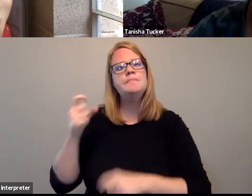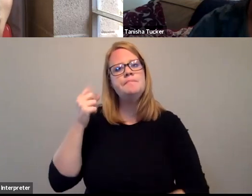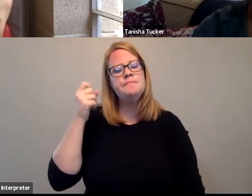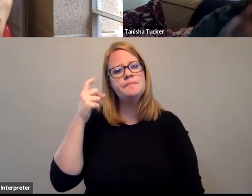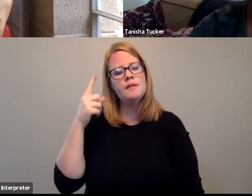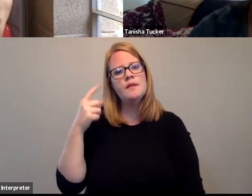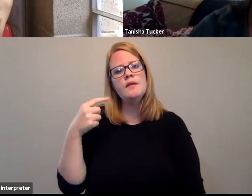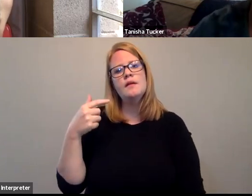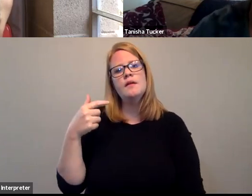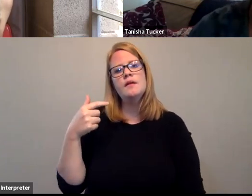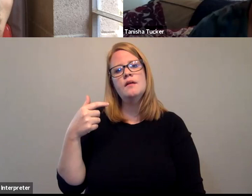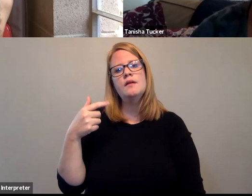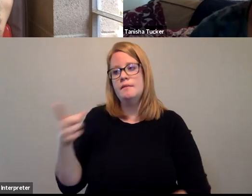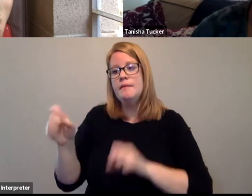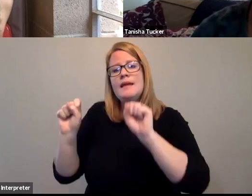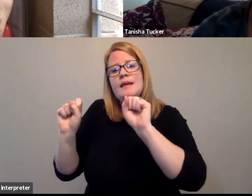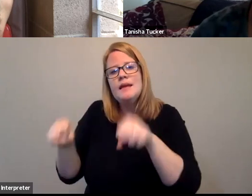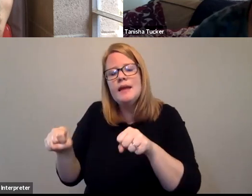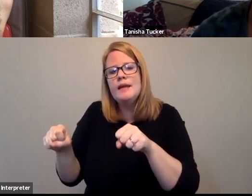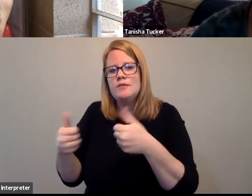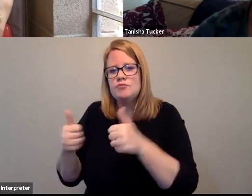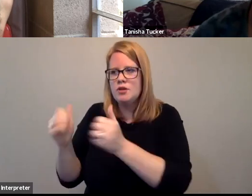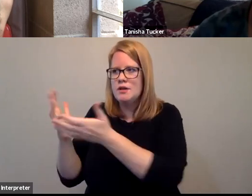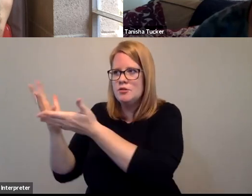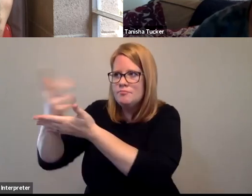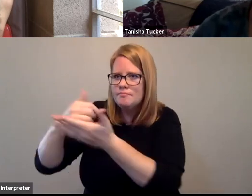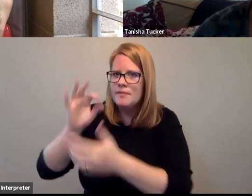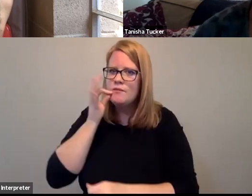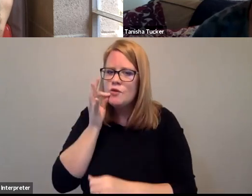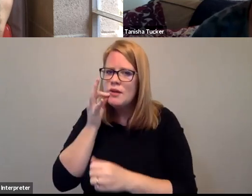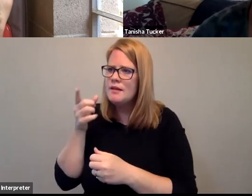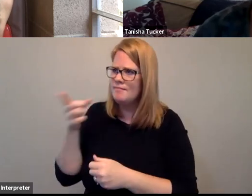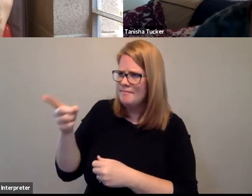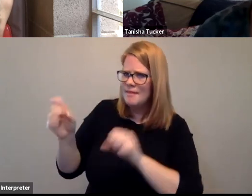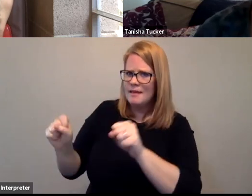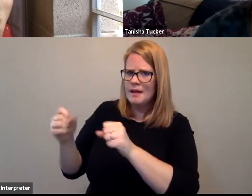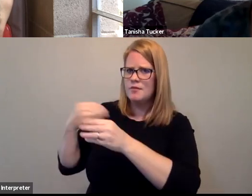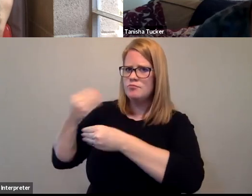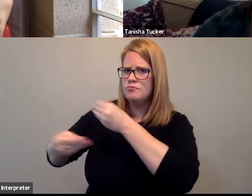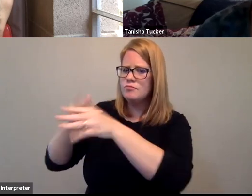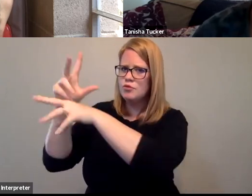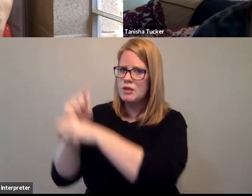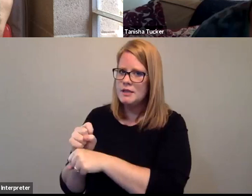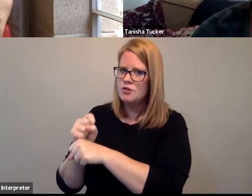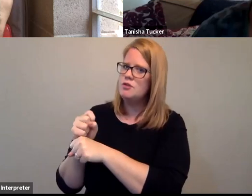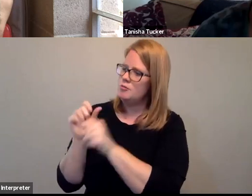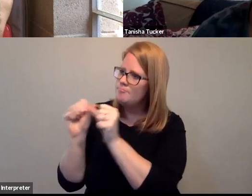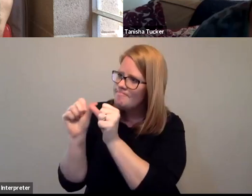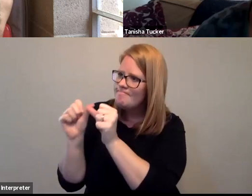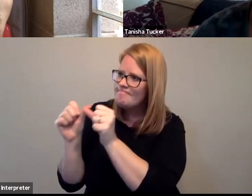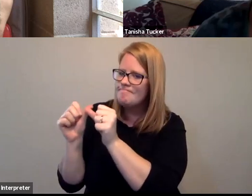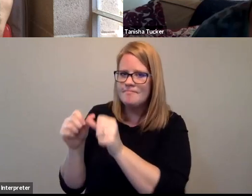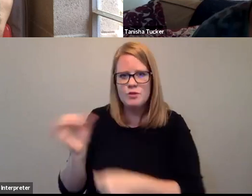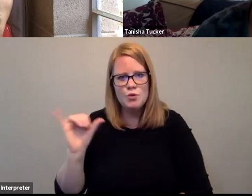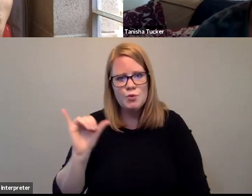to help create that, bring on that tribe, bring on that tradition again, and help them continue on with it. So it kind of